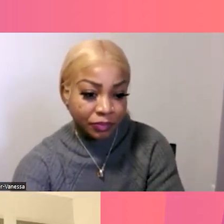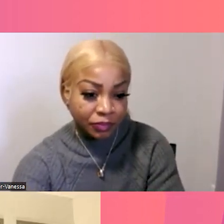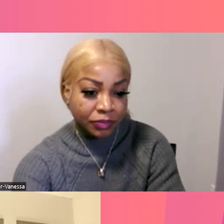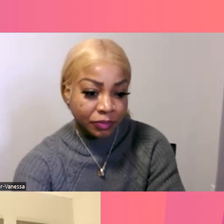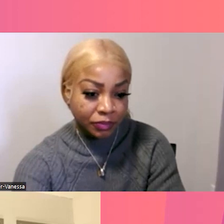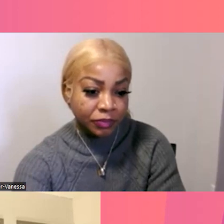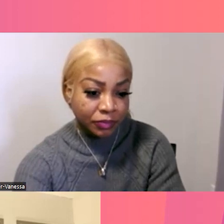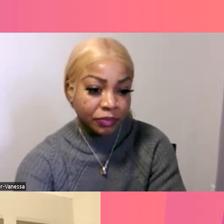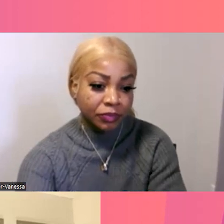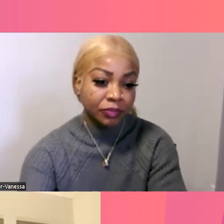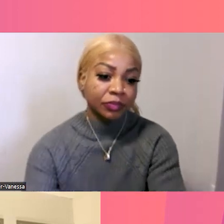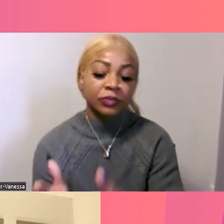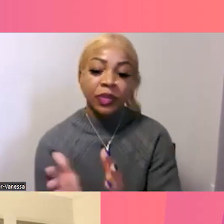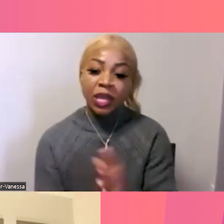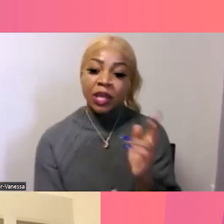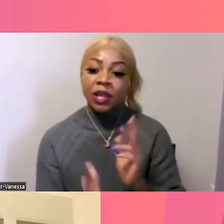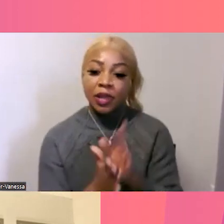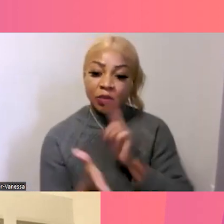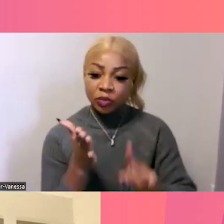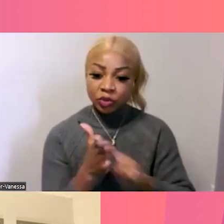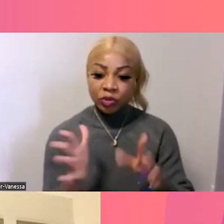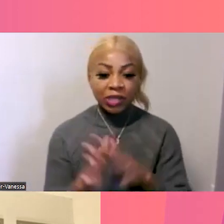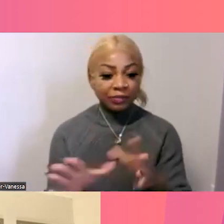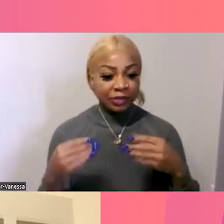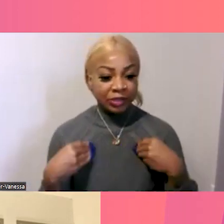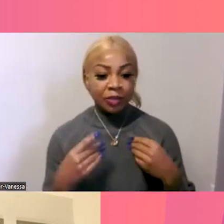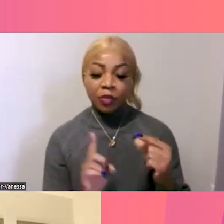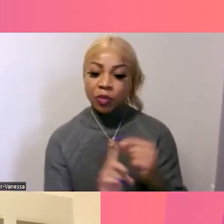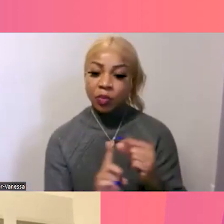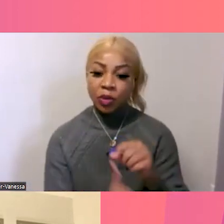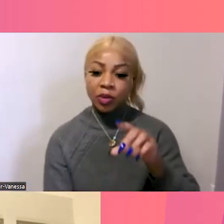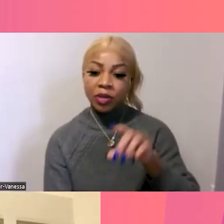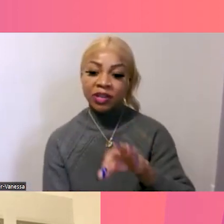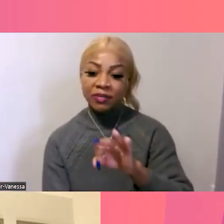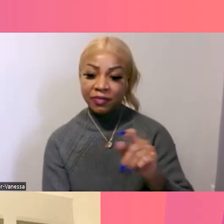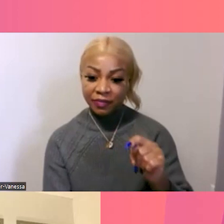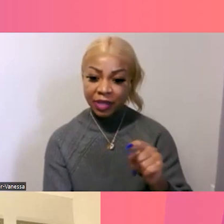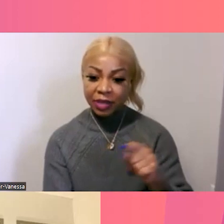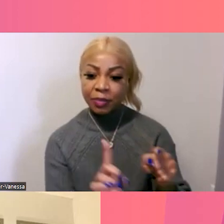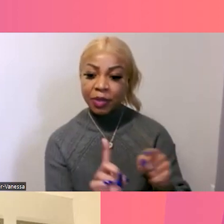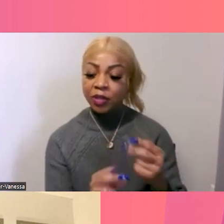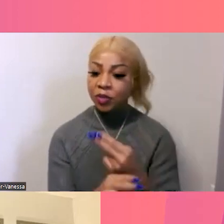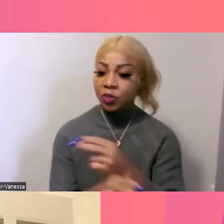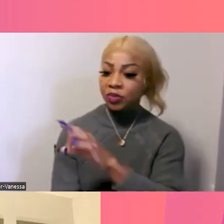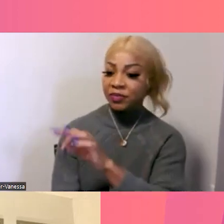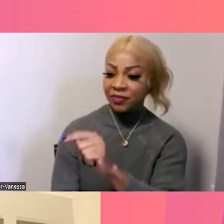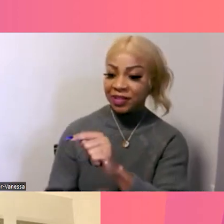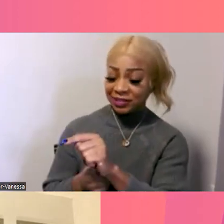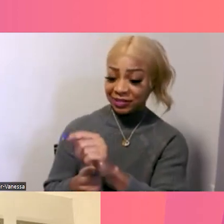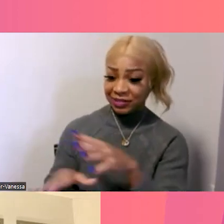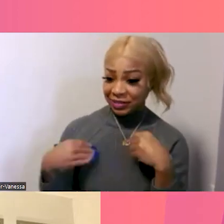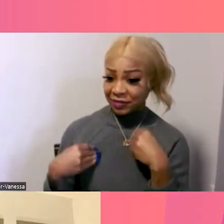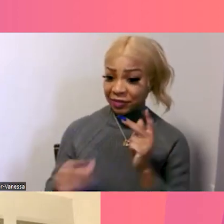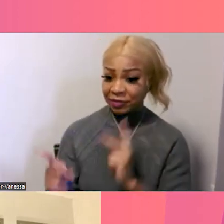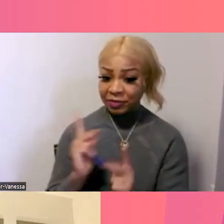it has been stigmatized and given a negative connotation. My question is whether the use of the term fat is acceptable for